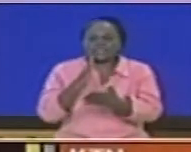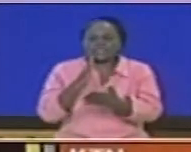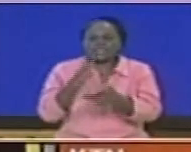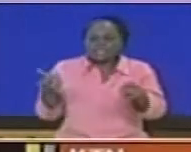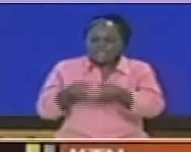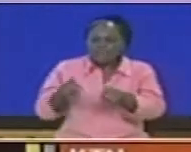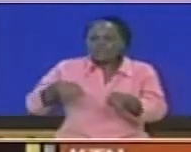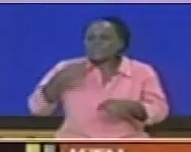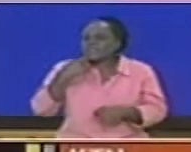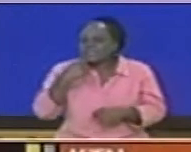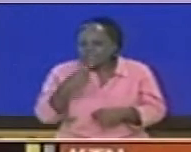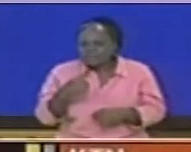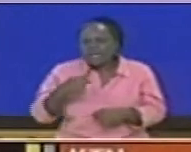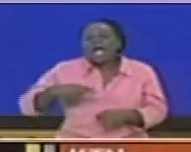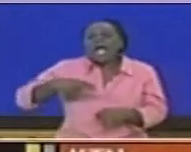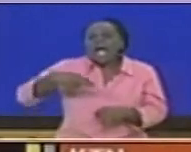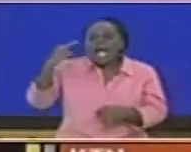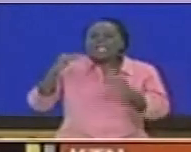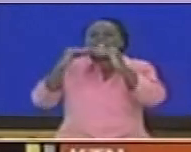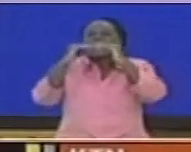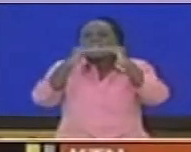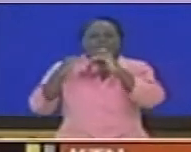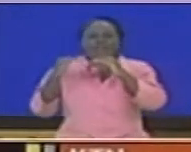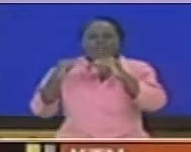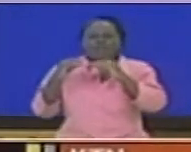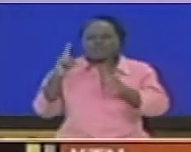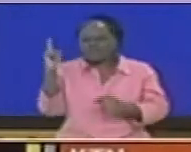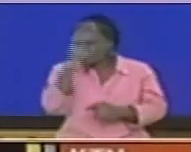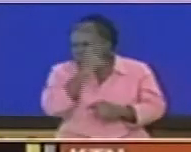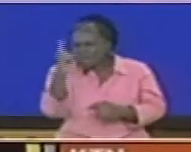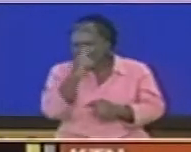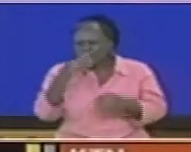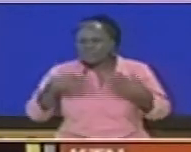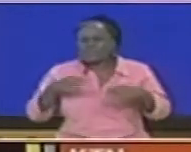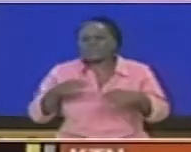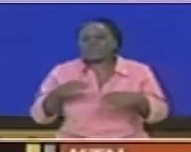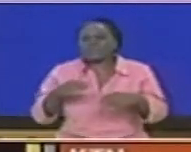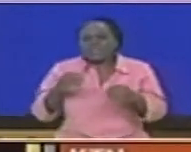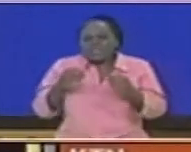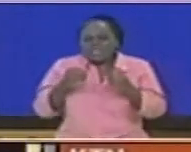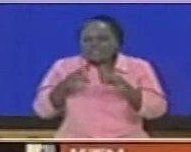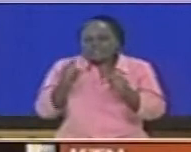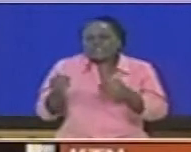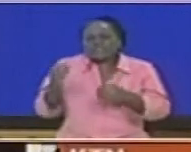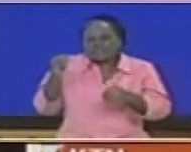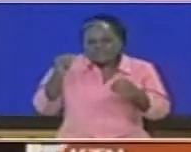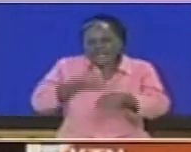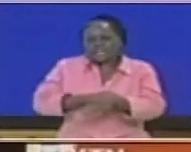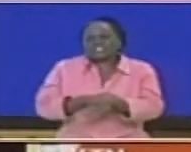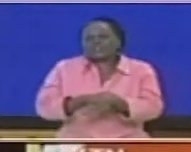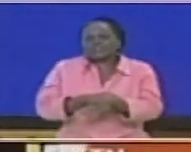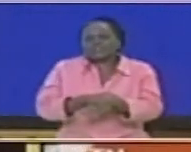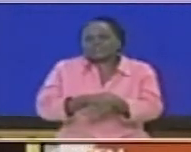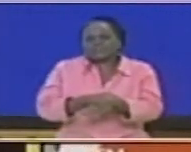seeing higher levels of hostility. For example, President Kenyatta gave a speech to the African Union in which he gave